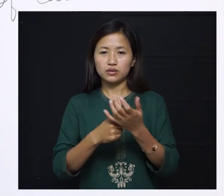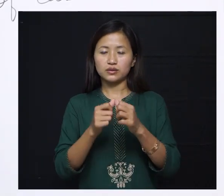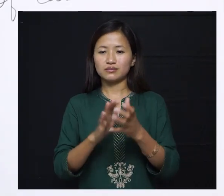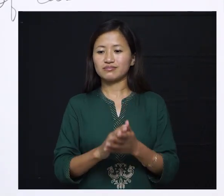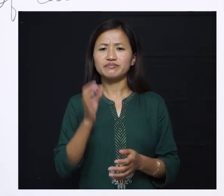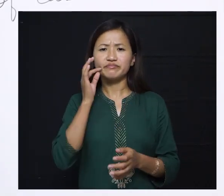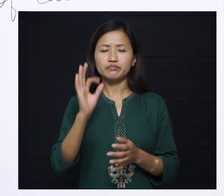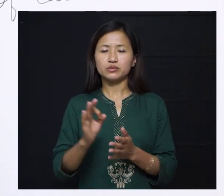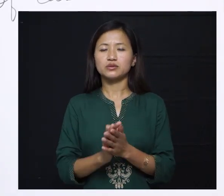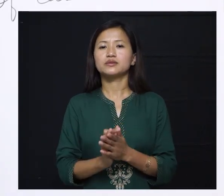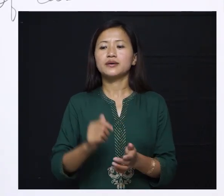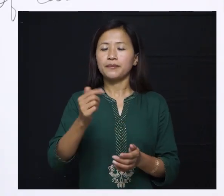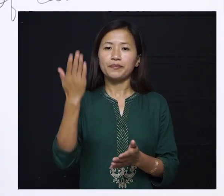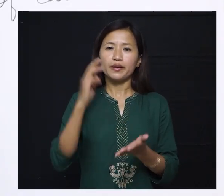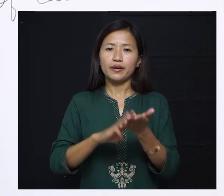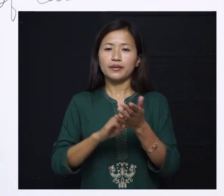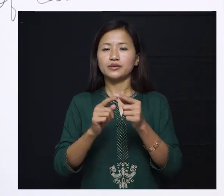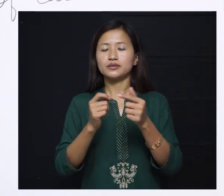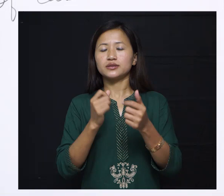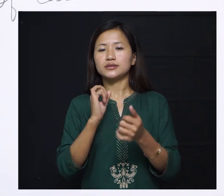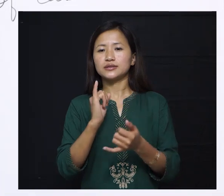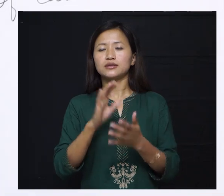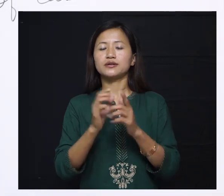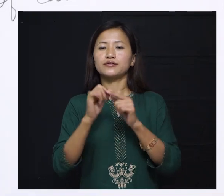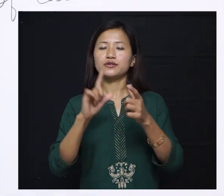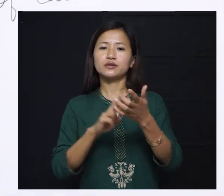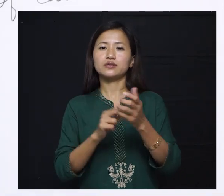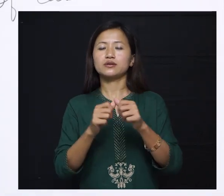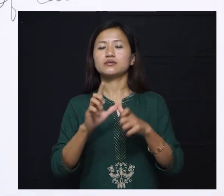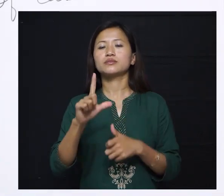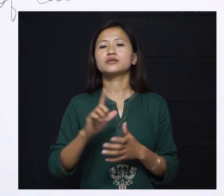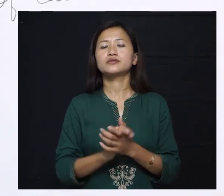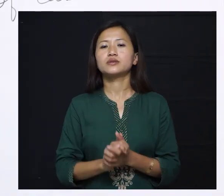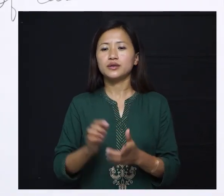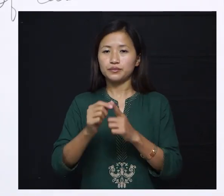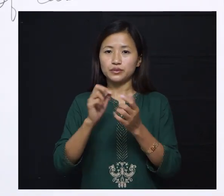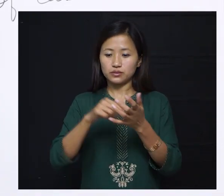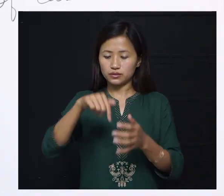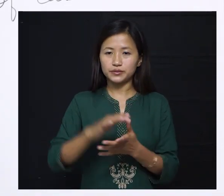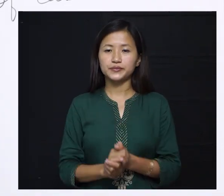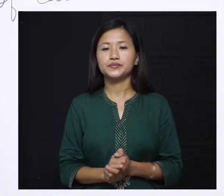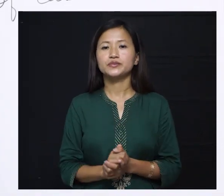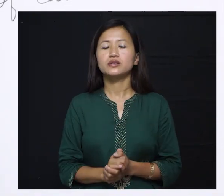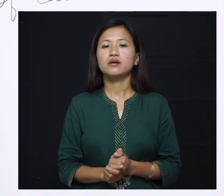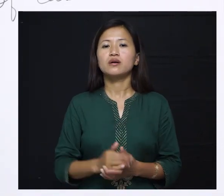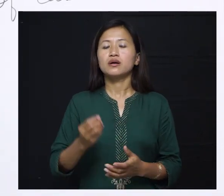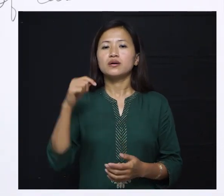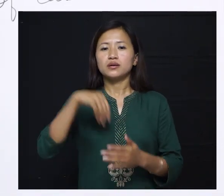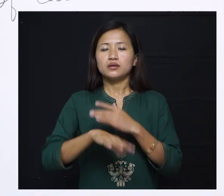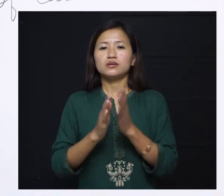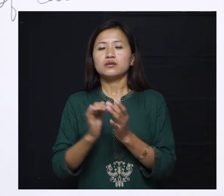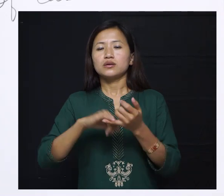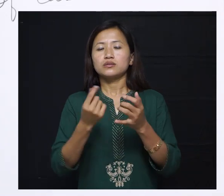city in the medieval period, and Surat is also known as the Manchester of the East, because in Surat